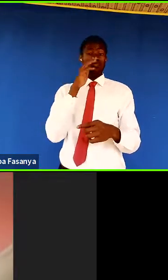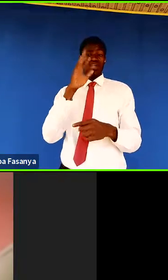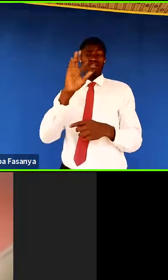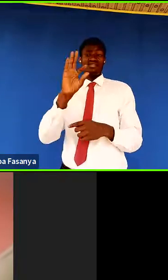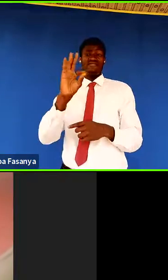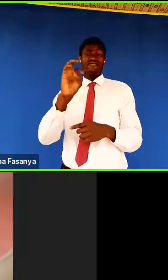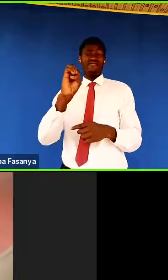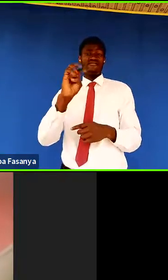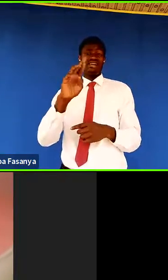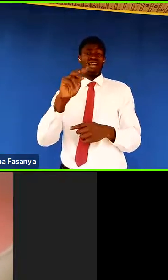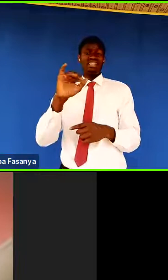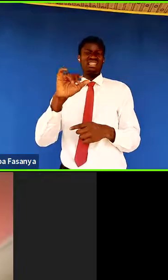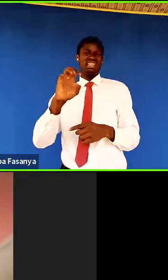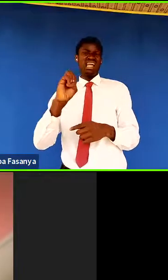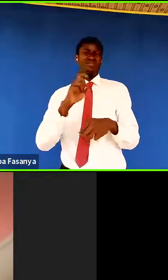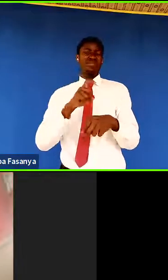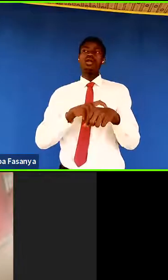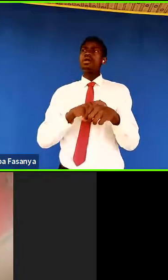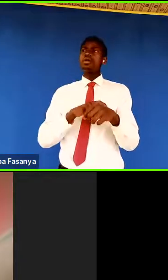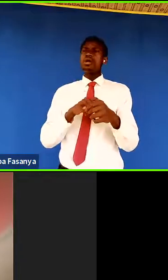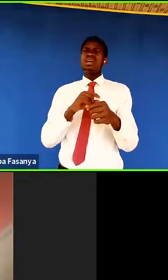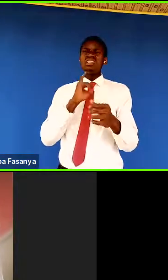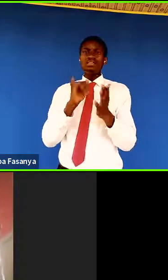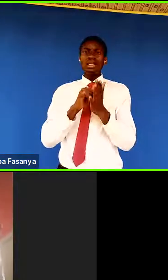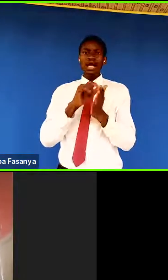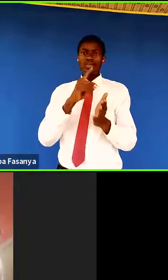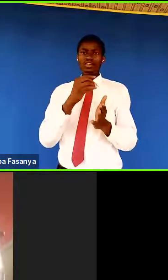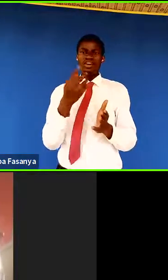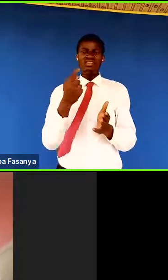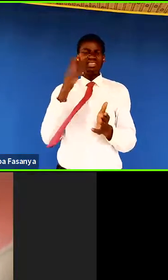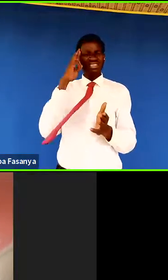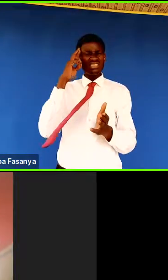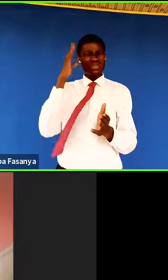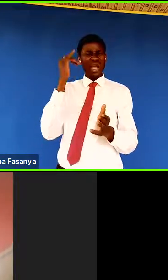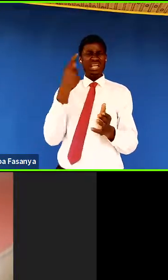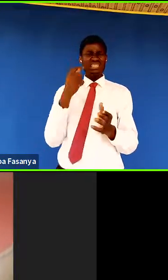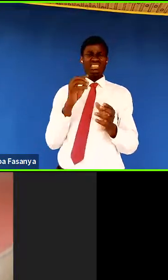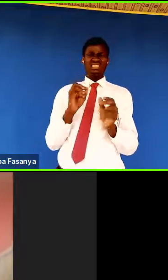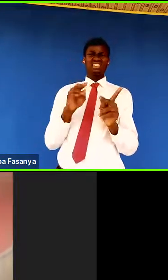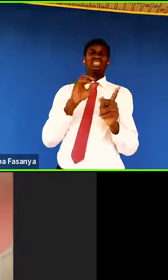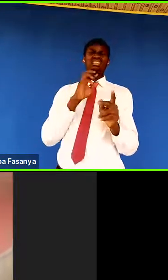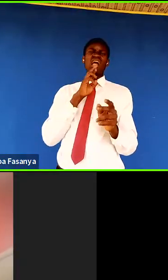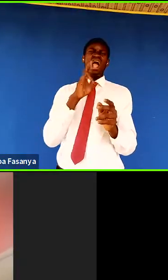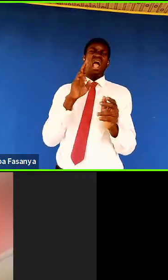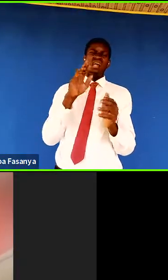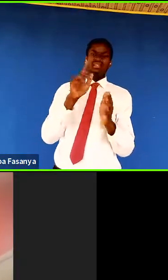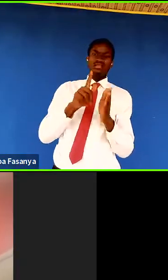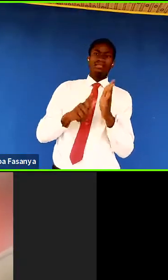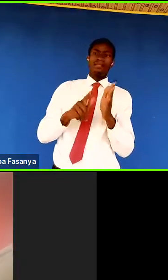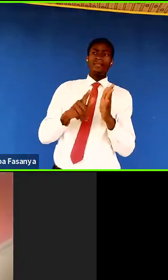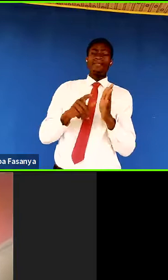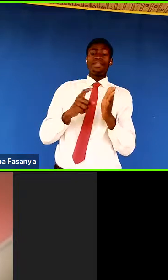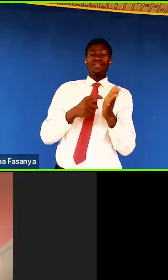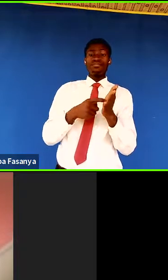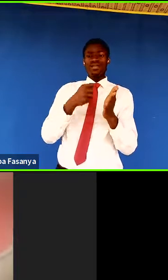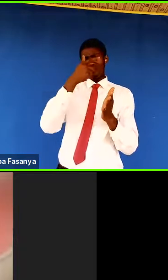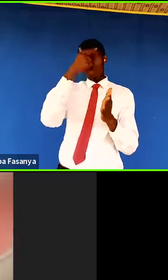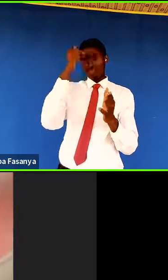that one of the reasons why the chances are slim sometimes for a woman getting pregnant, because nobody knows that ovulation day?